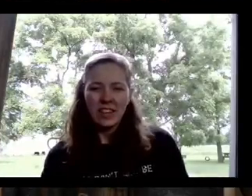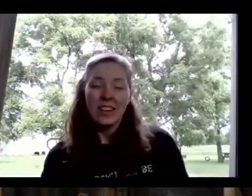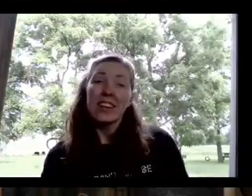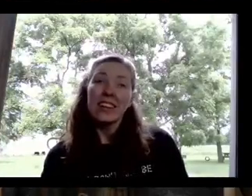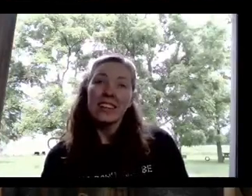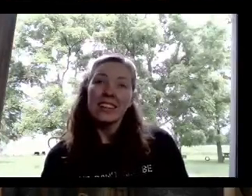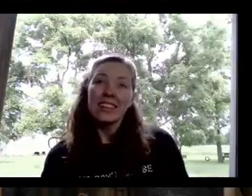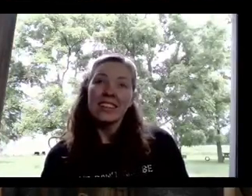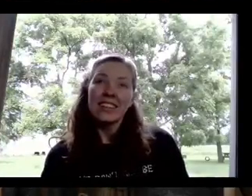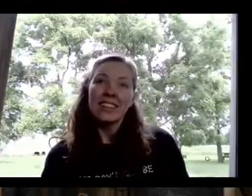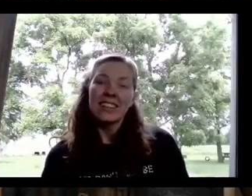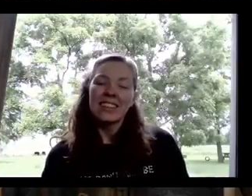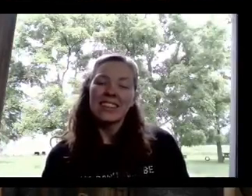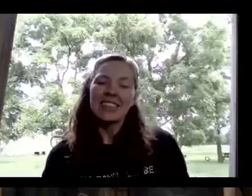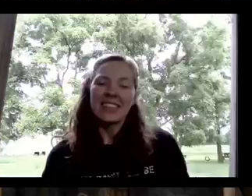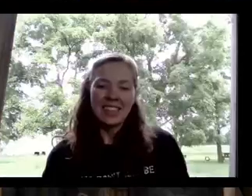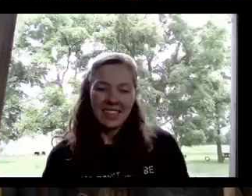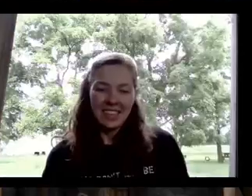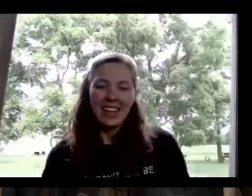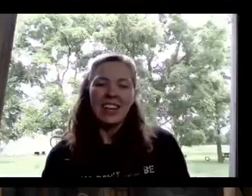You will enjoy them, I think.